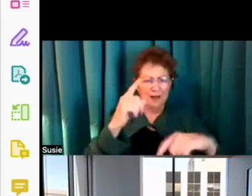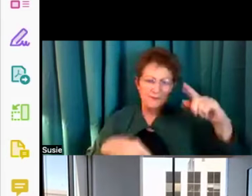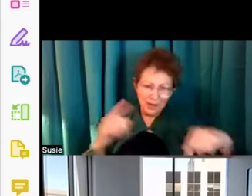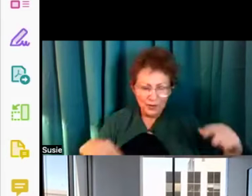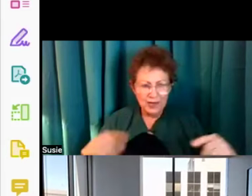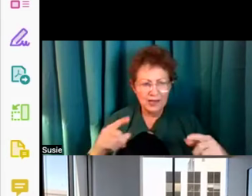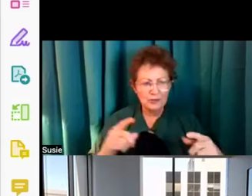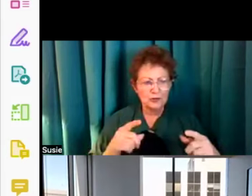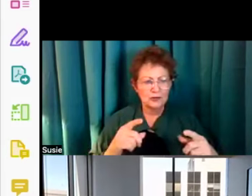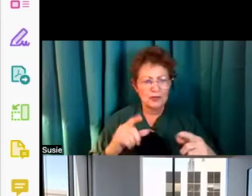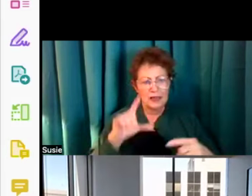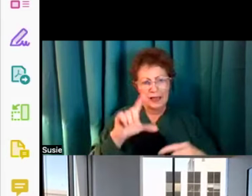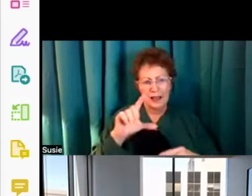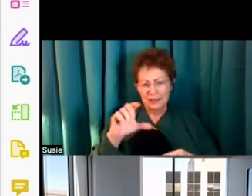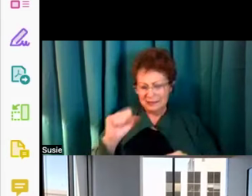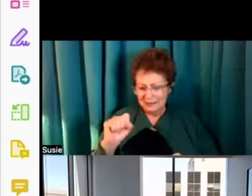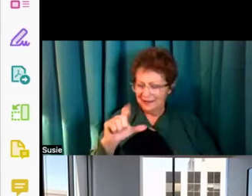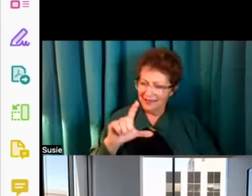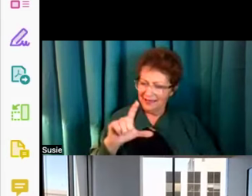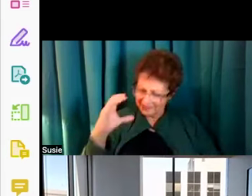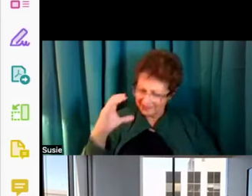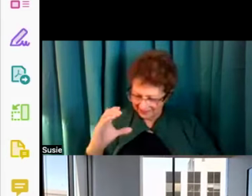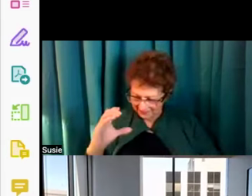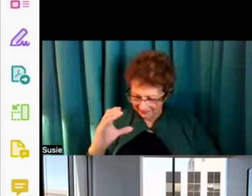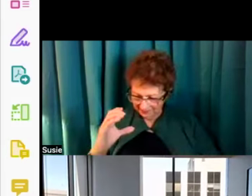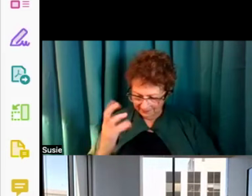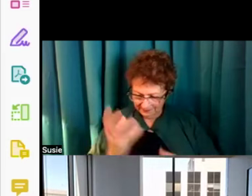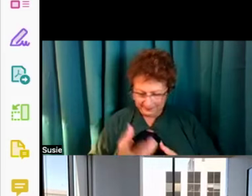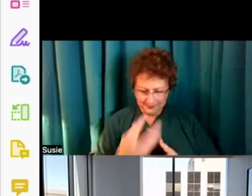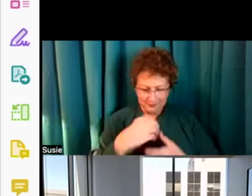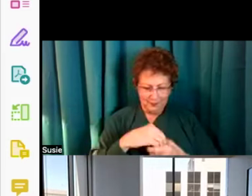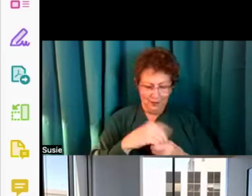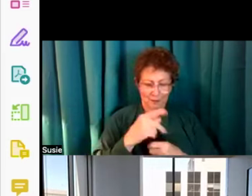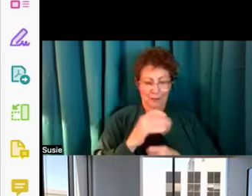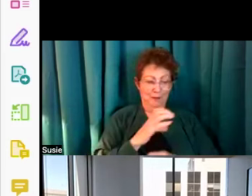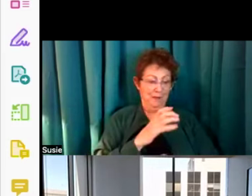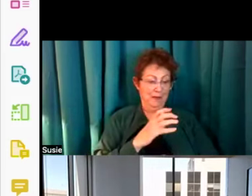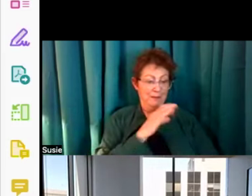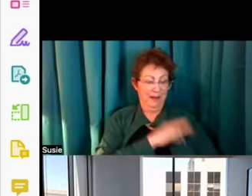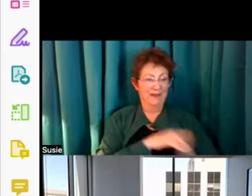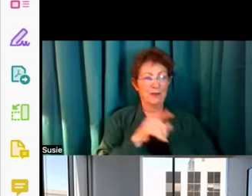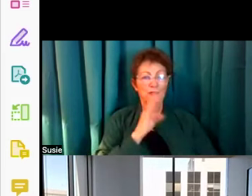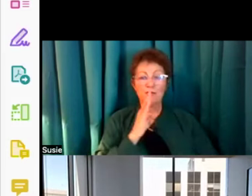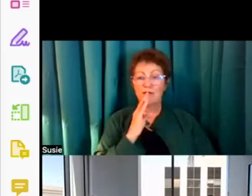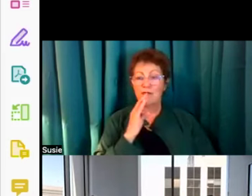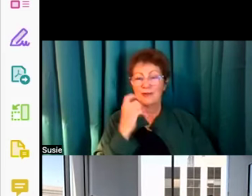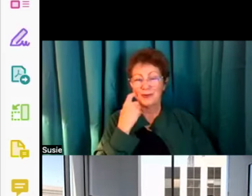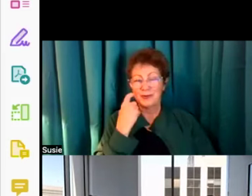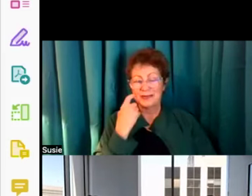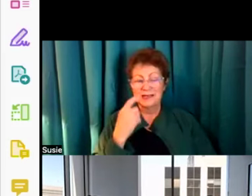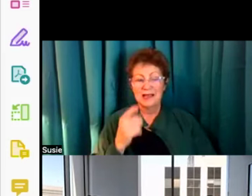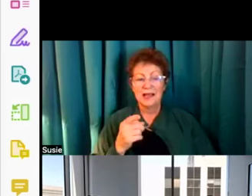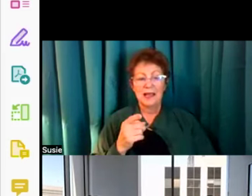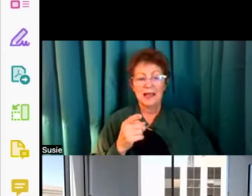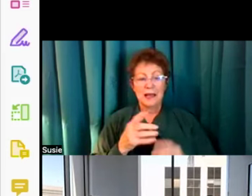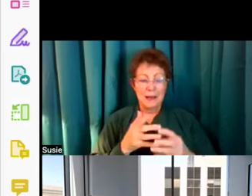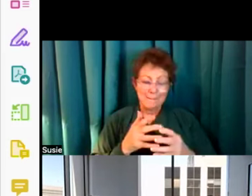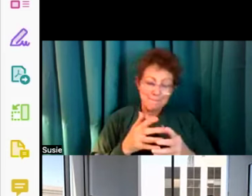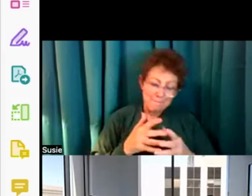the LLC that incorporates the public benefit component that Dan was talking about in terms of